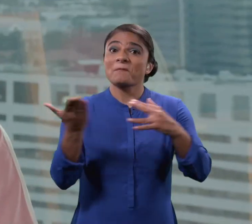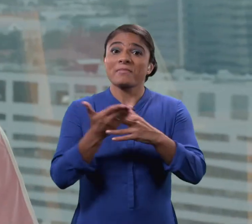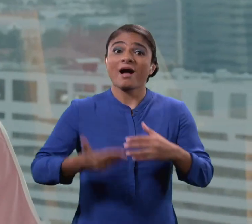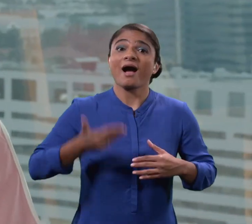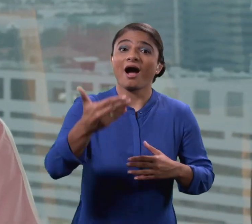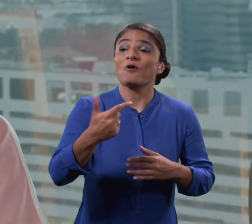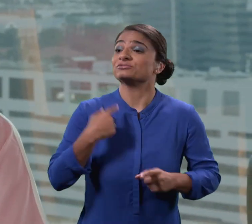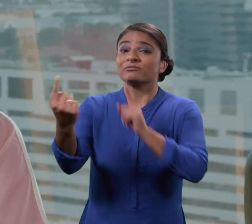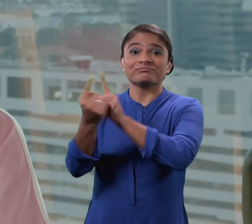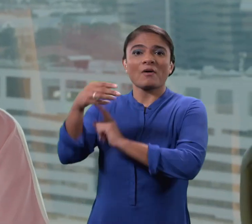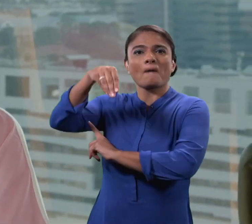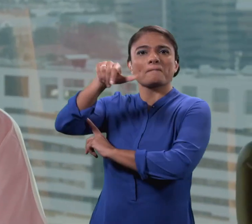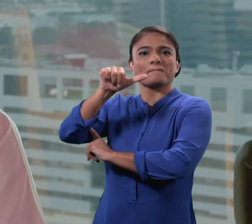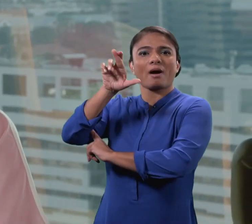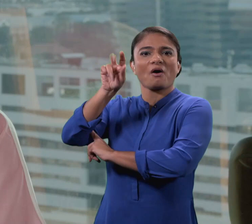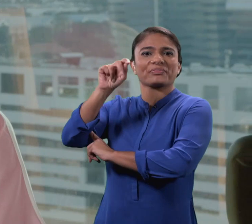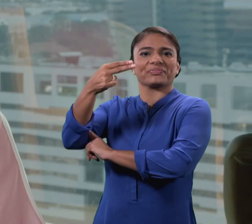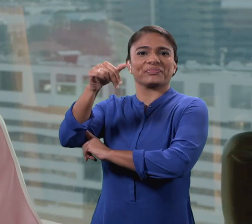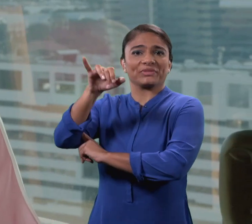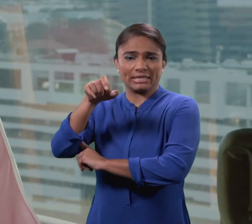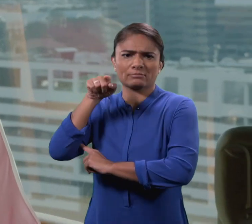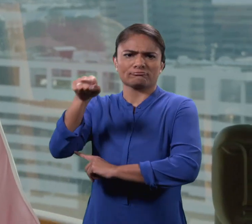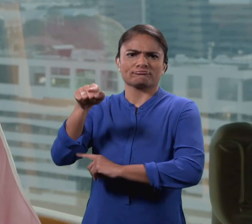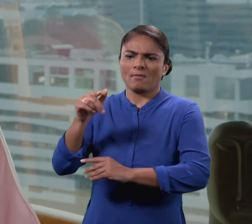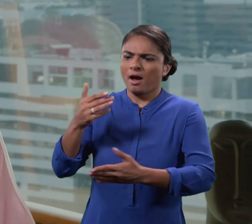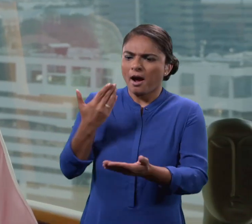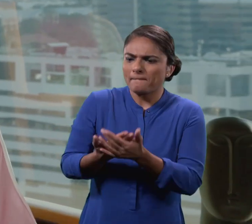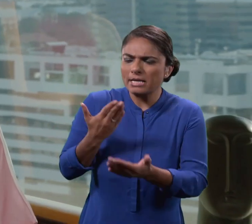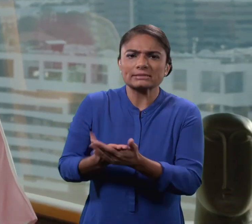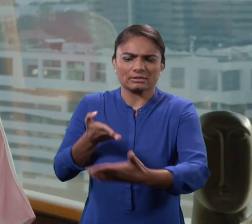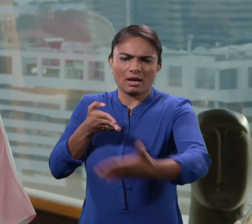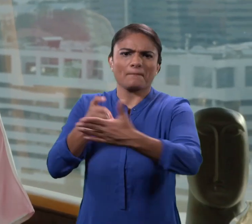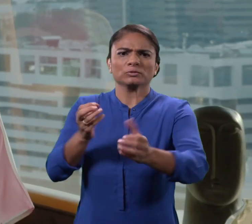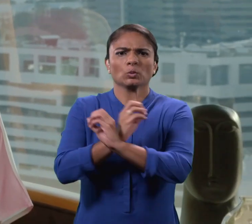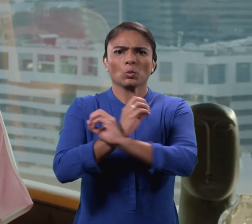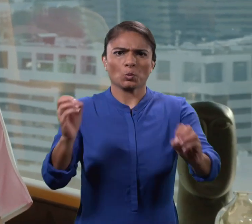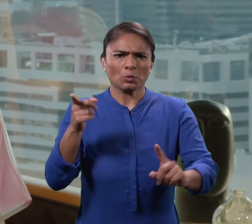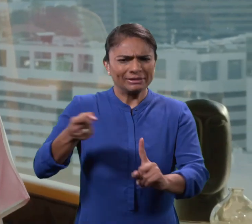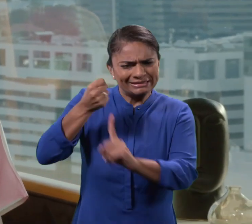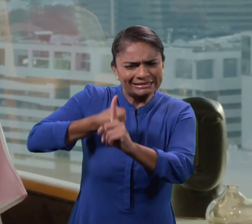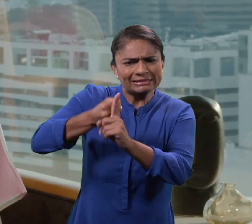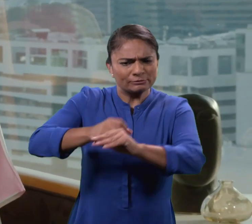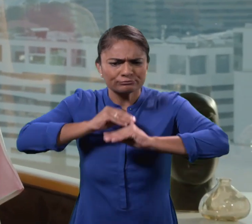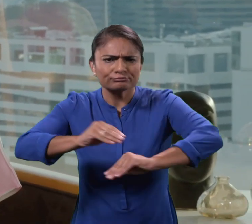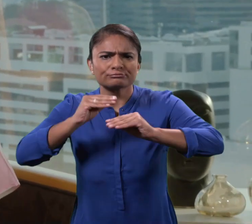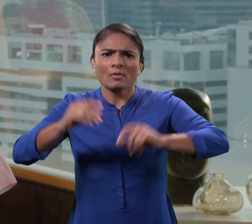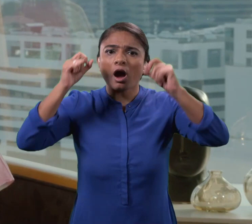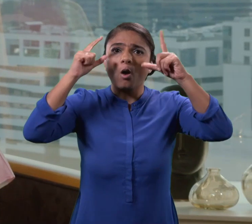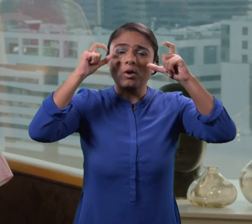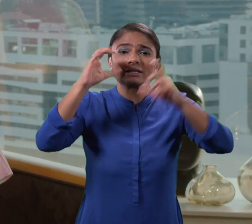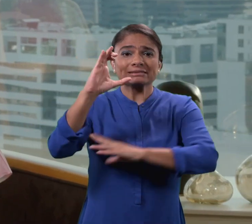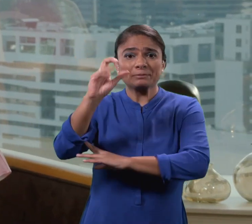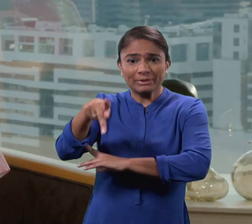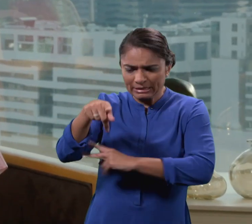After the break, we chat with Marthe-Marie Kohne, who is the founder of Abilities Without Limits, where they educate and raise awareness on